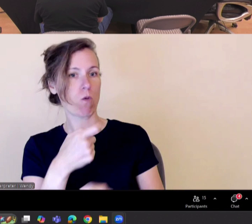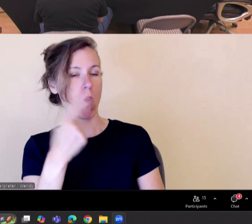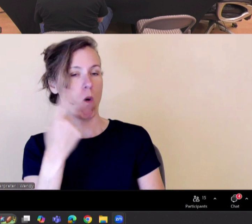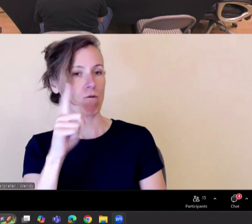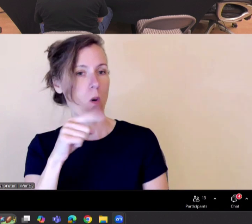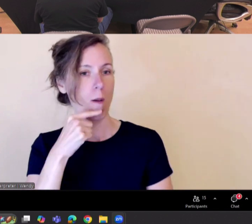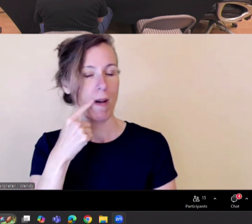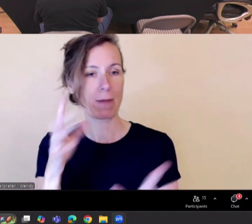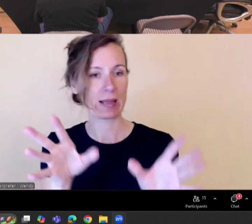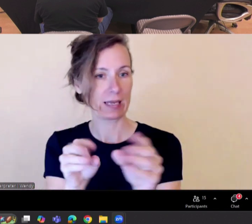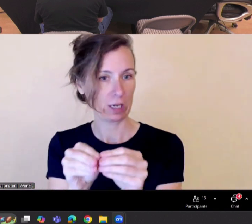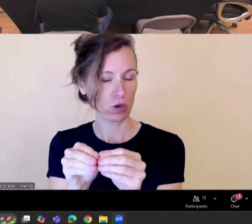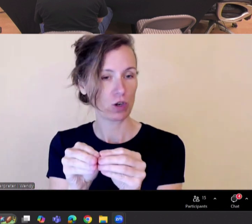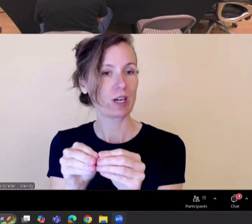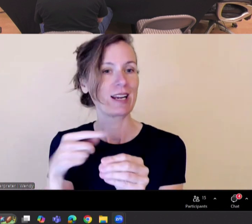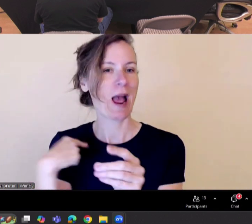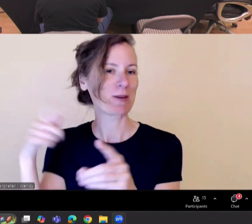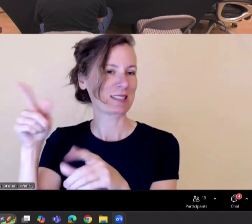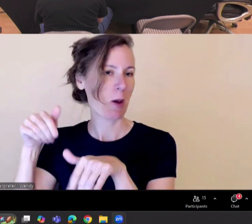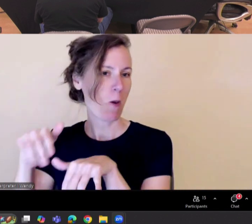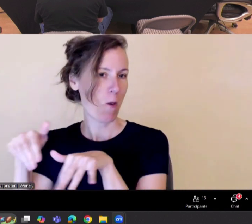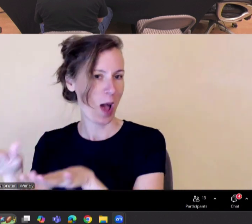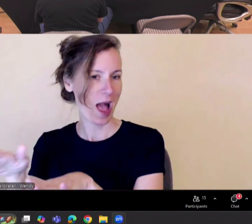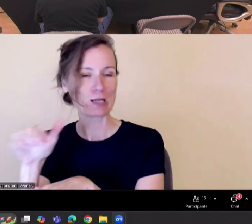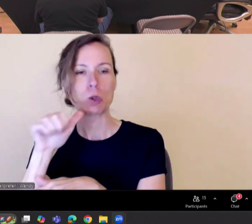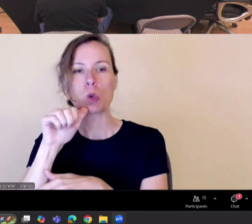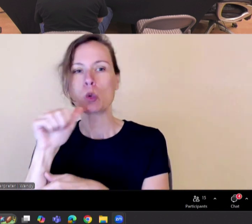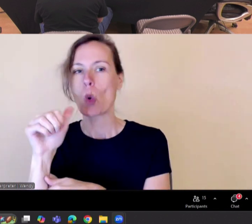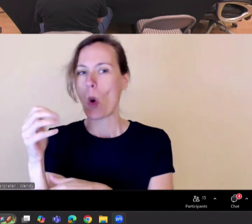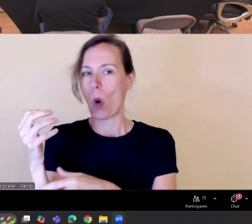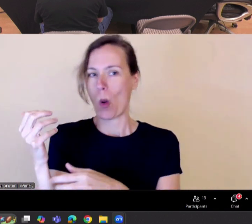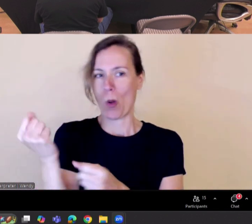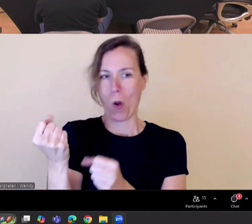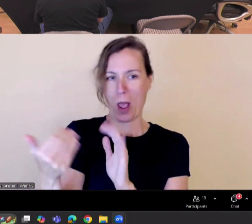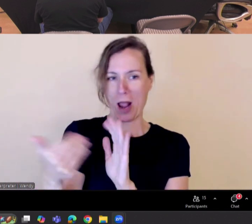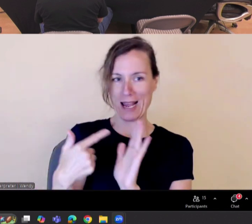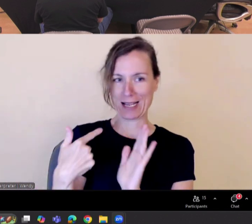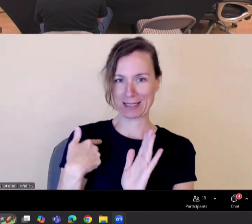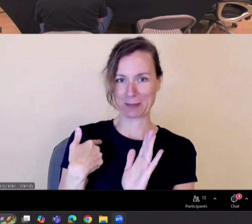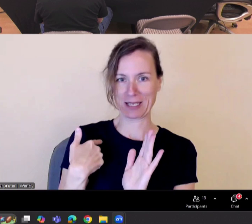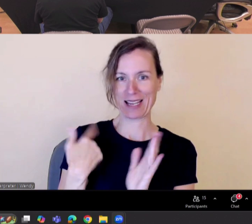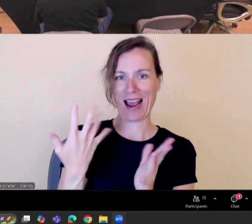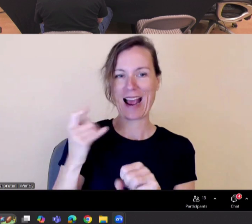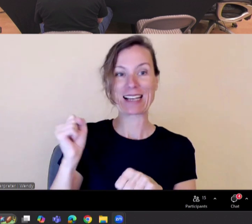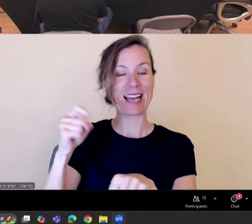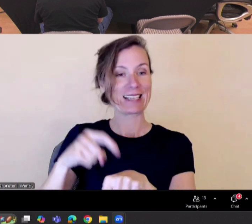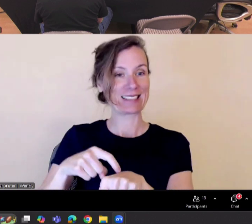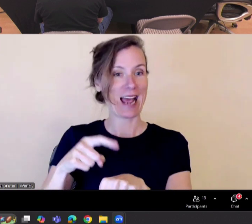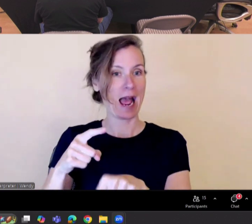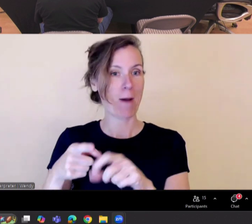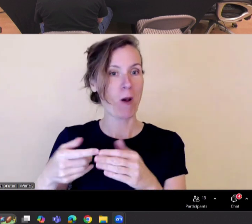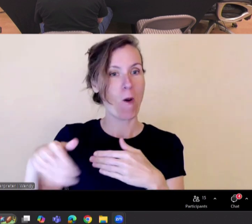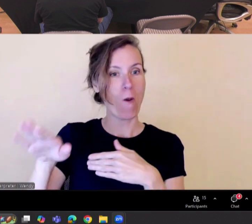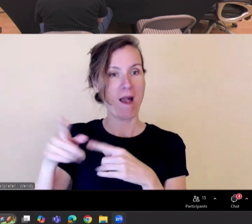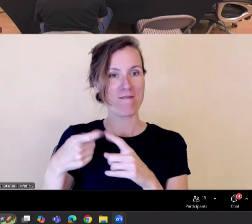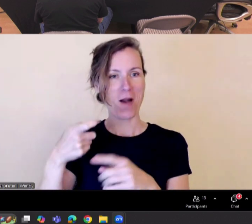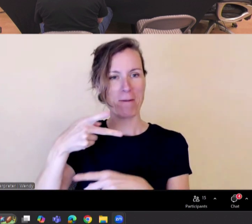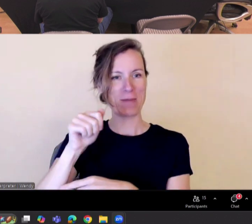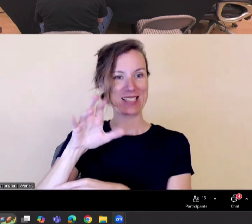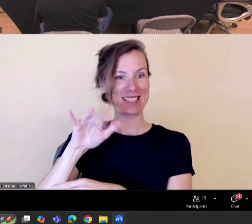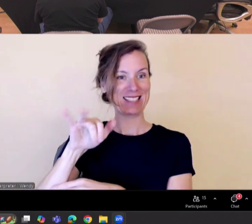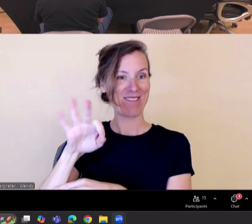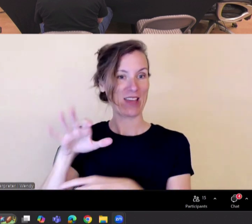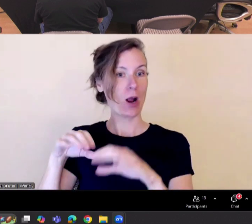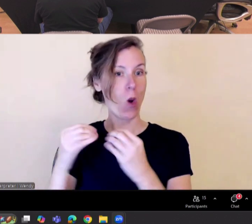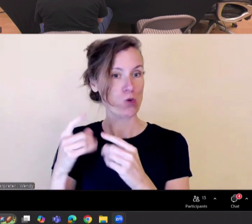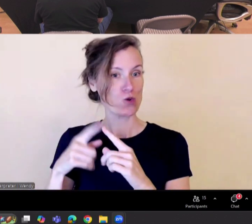that against me, but I wasn't going to take time away from the Pacific Ocean to join the public hearing. But I have taken